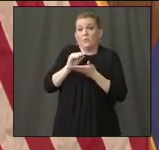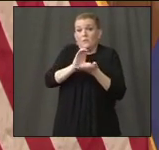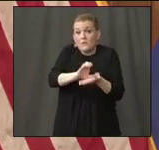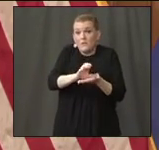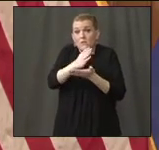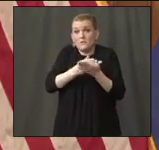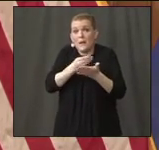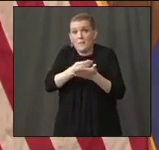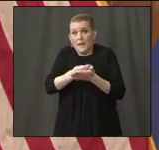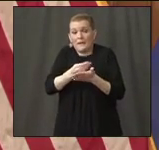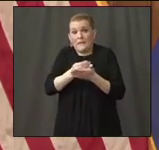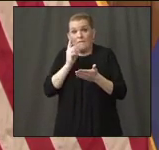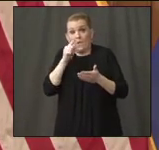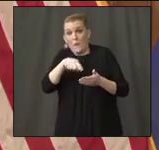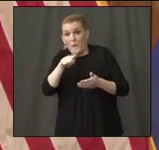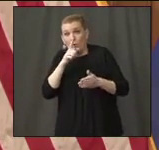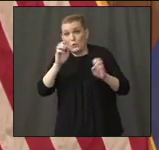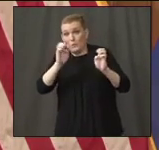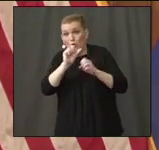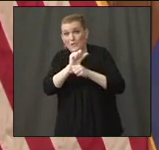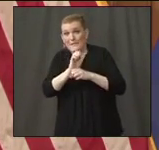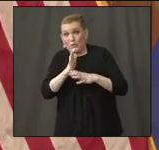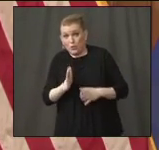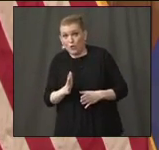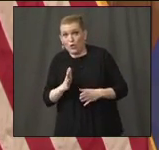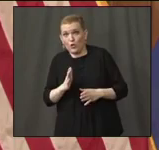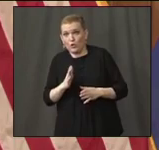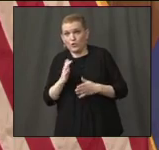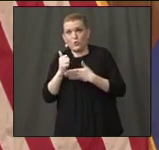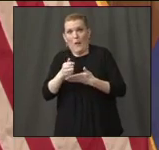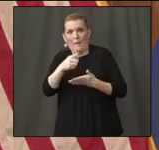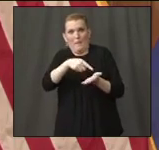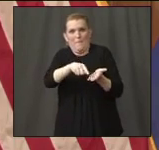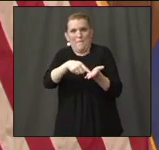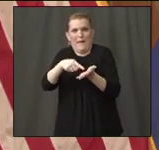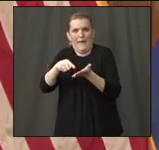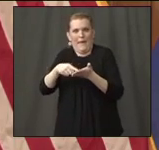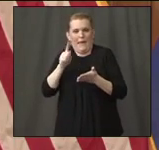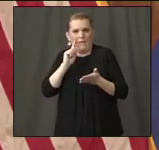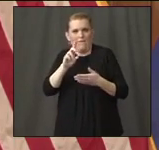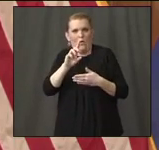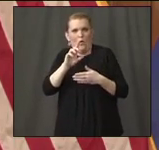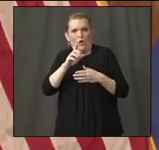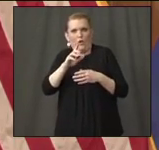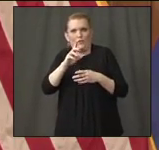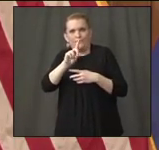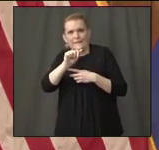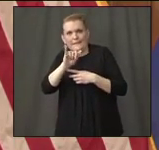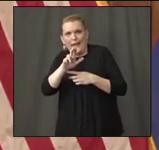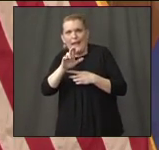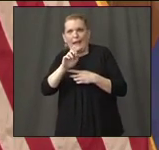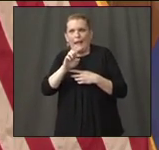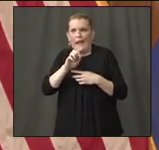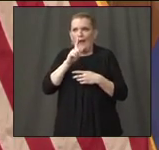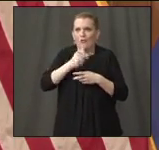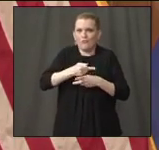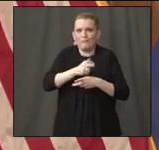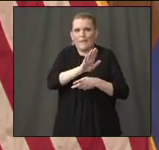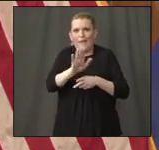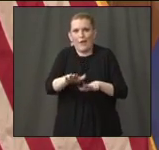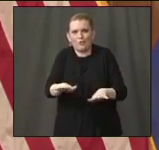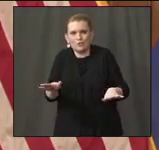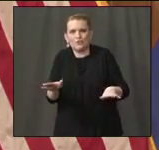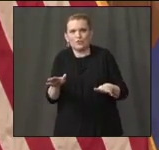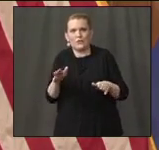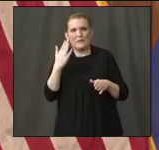children to go to child care services in the state of Connecticut while they're still able to serve our state